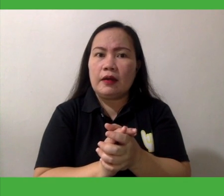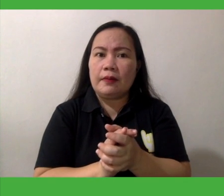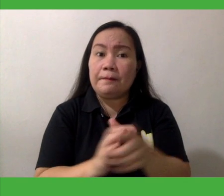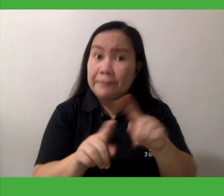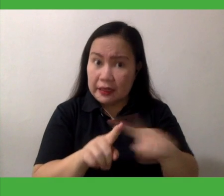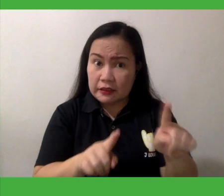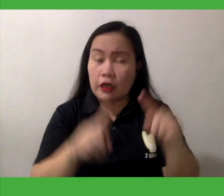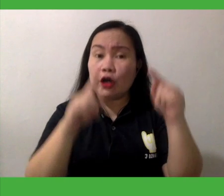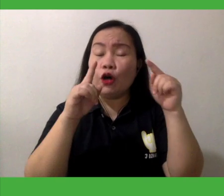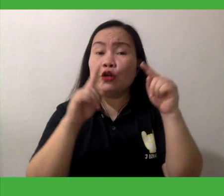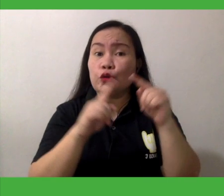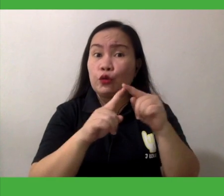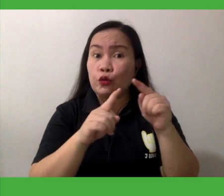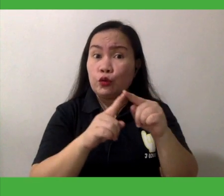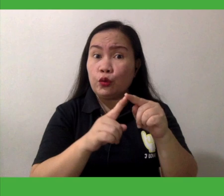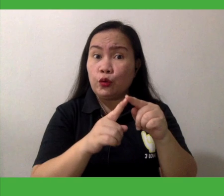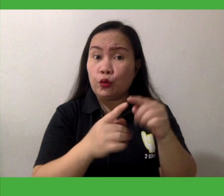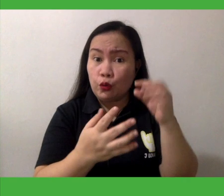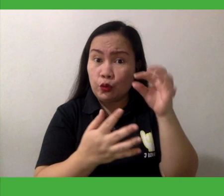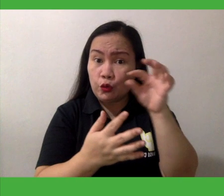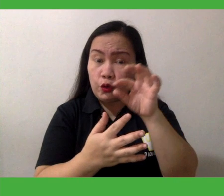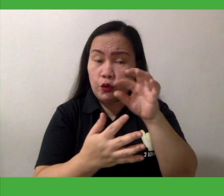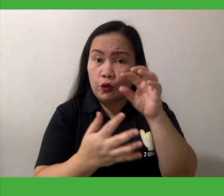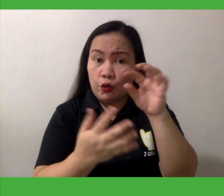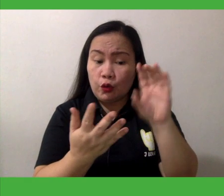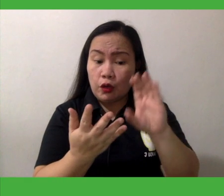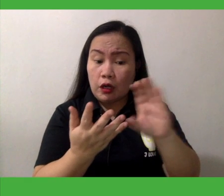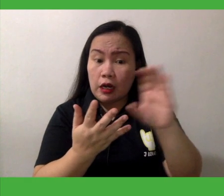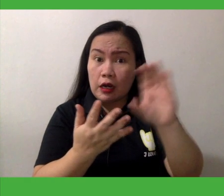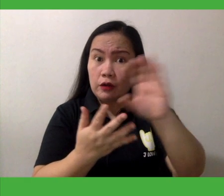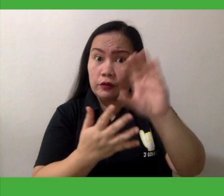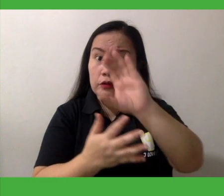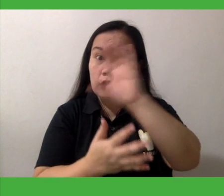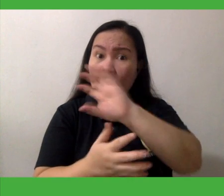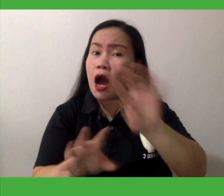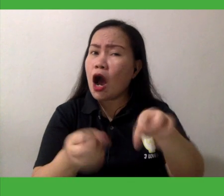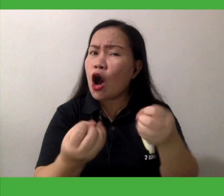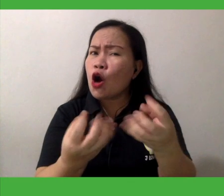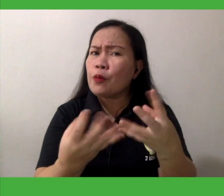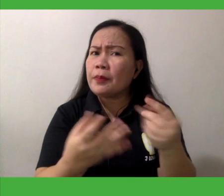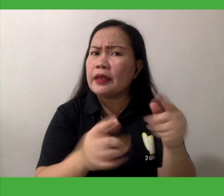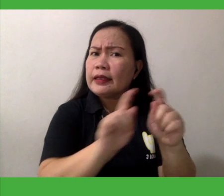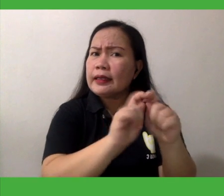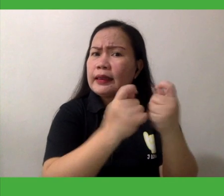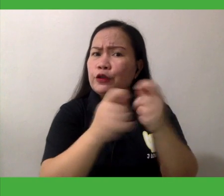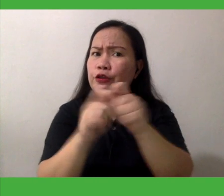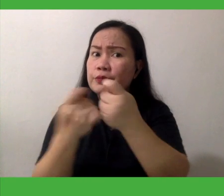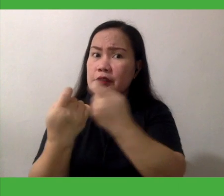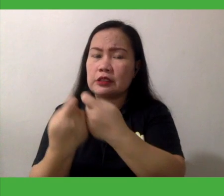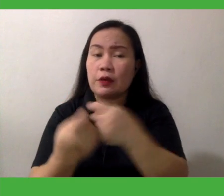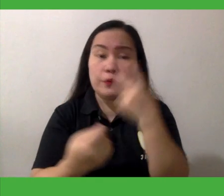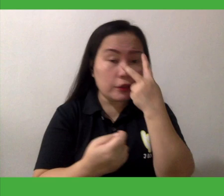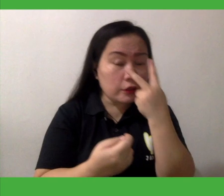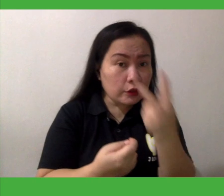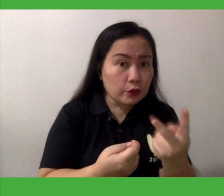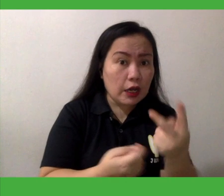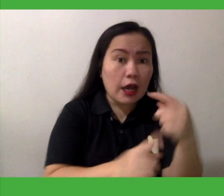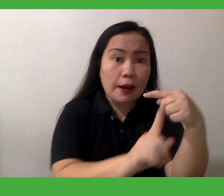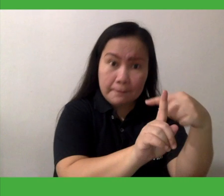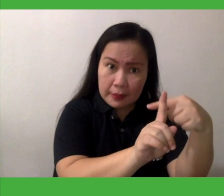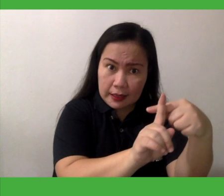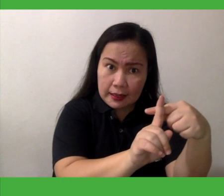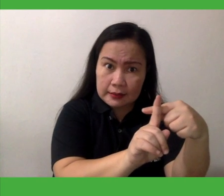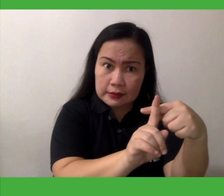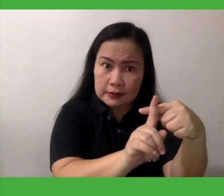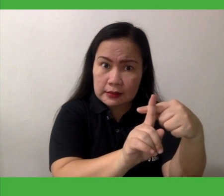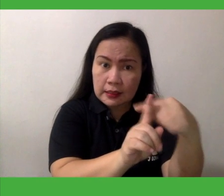mabilang natin yung terms, hindi natin yun gagamitin yung multiplication. Para mabilang natin yung terms, we will look at the plus and